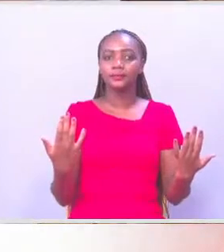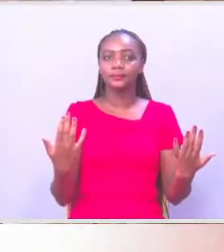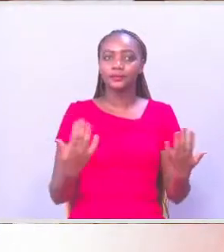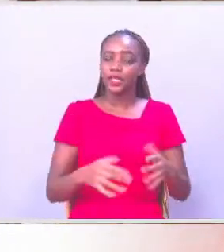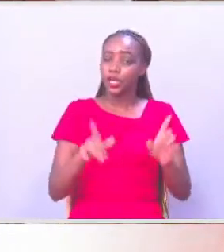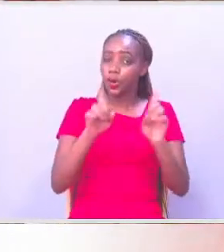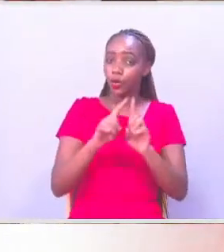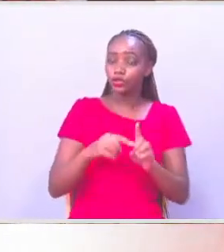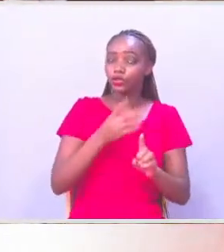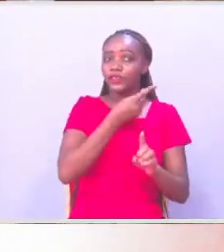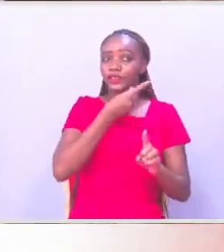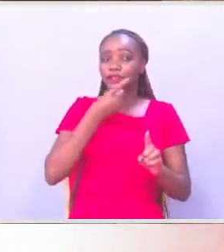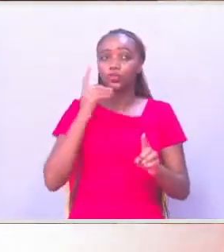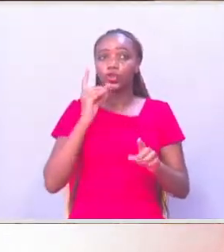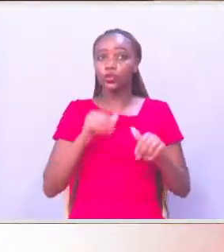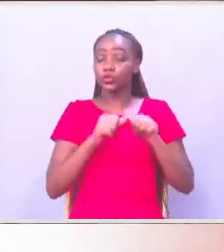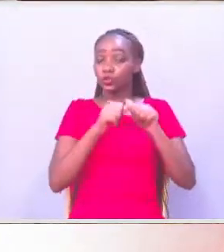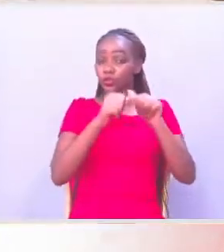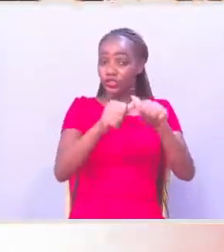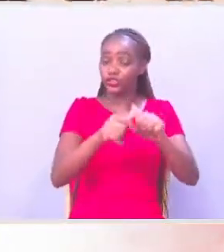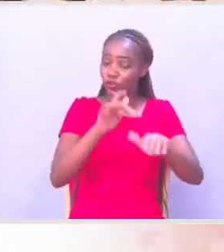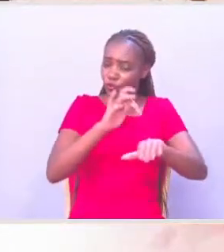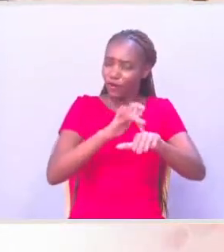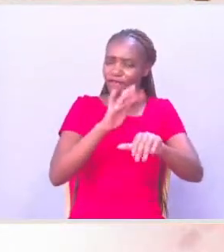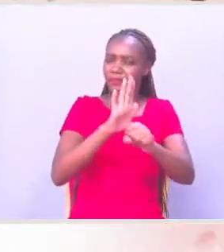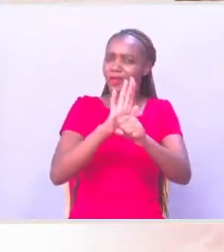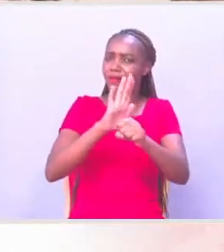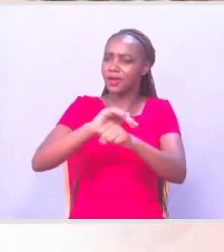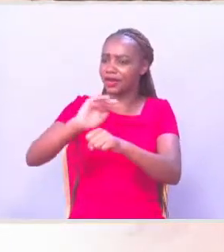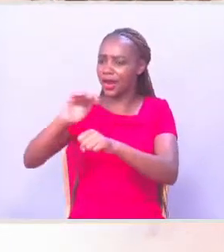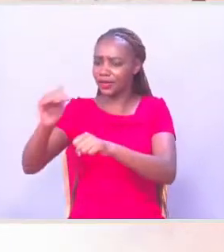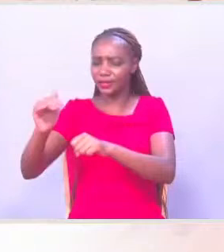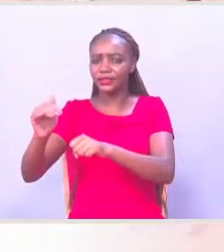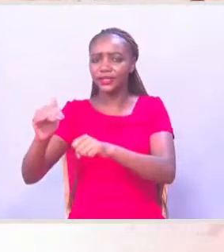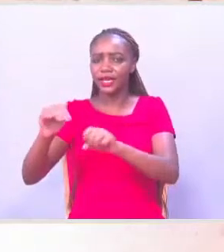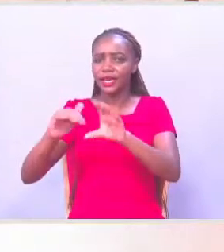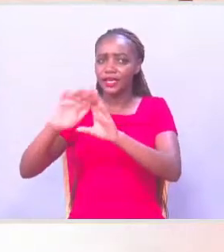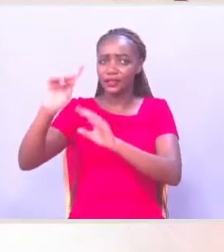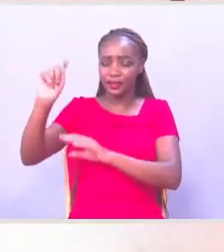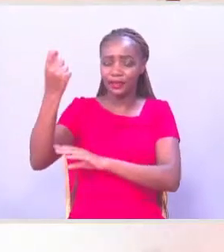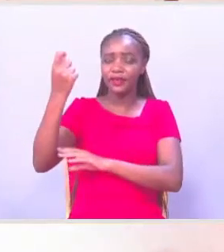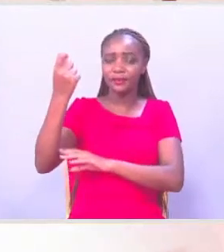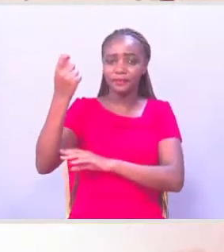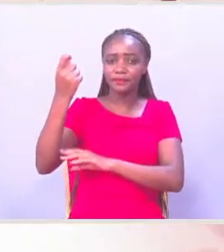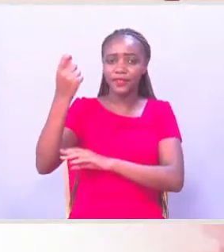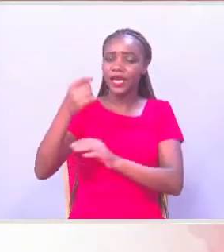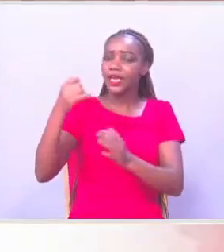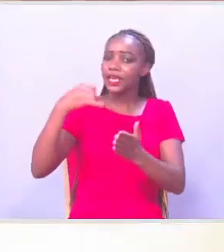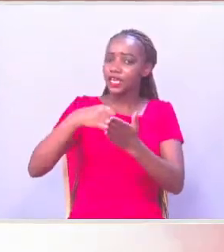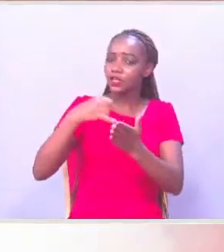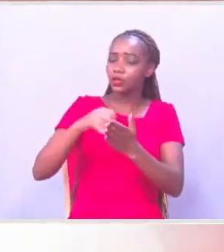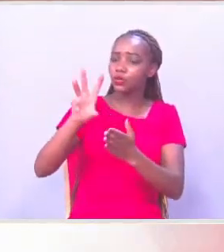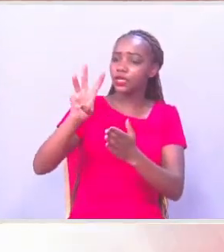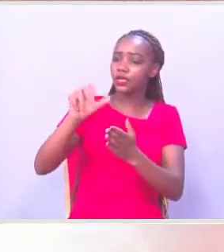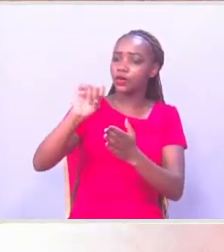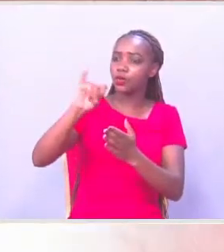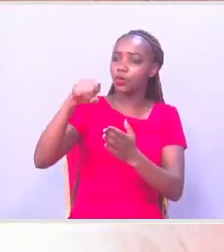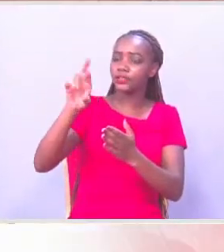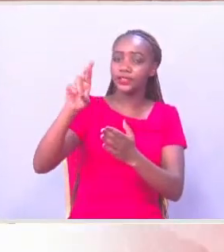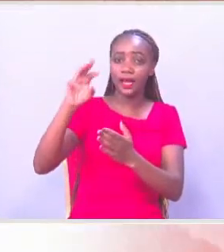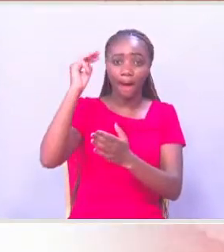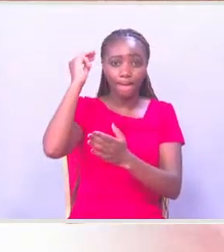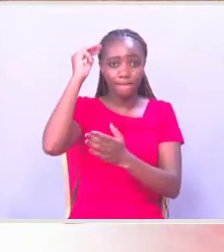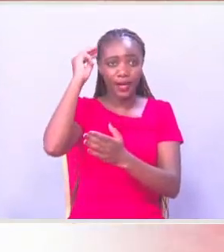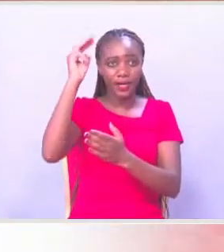Drought continues to ravage the majority of counties in the arid and semi-arid land areas, including Wajir,